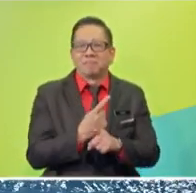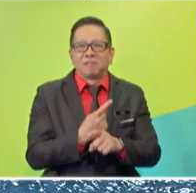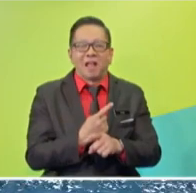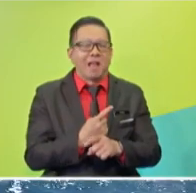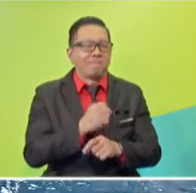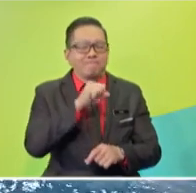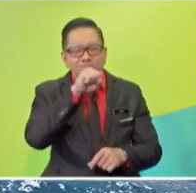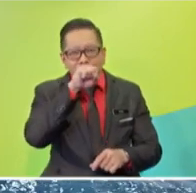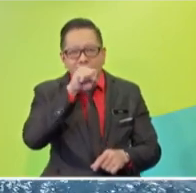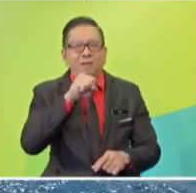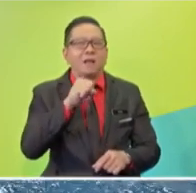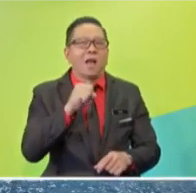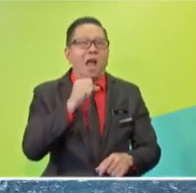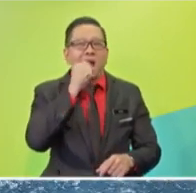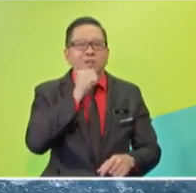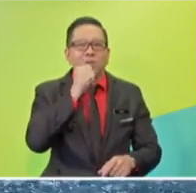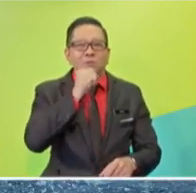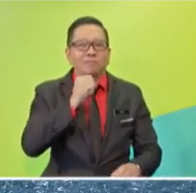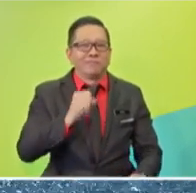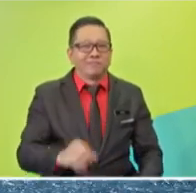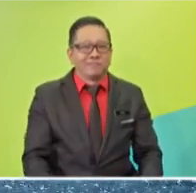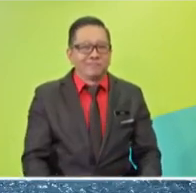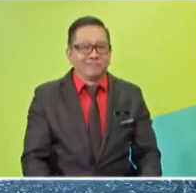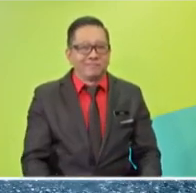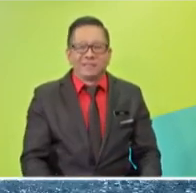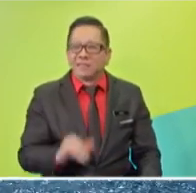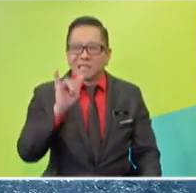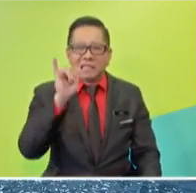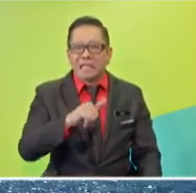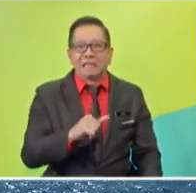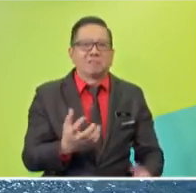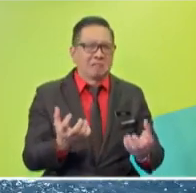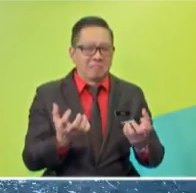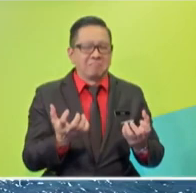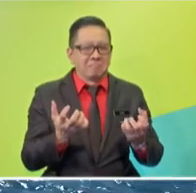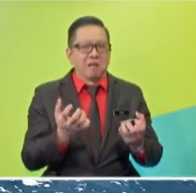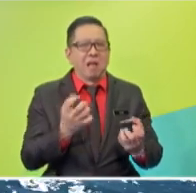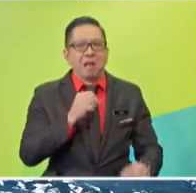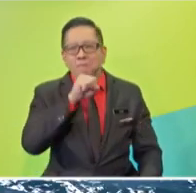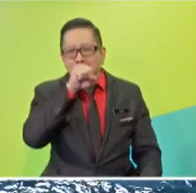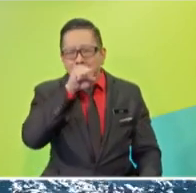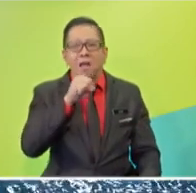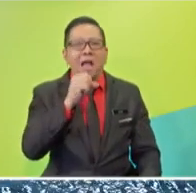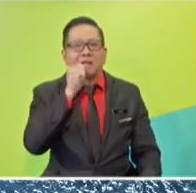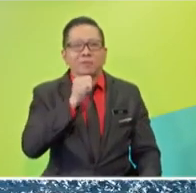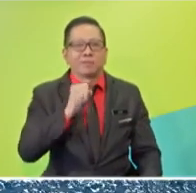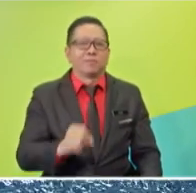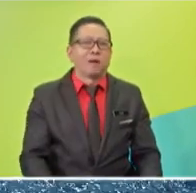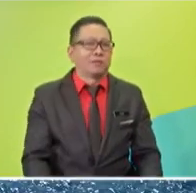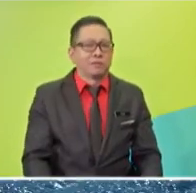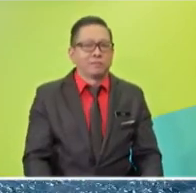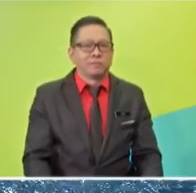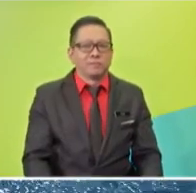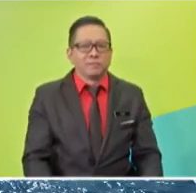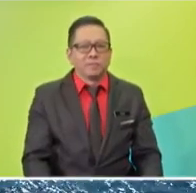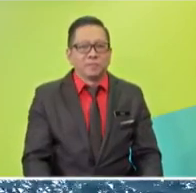ice cream so much. Wow, straight away with the reason. Yes, because she said I love ice cream